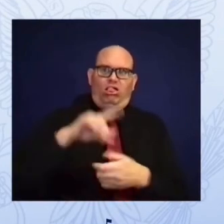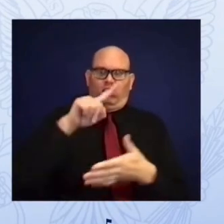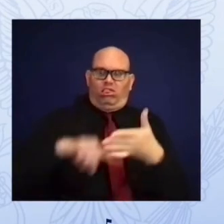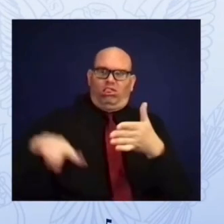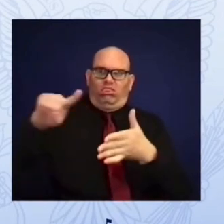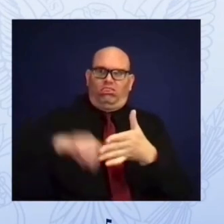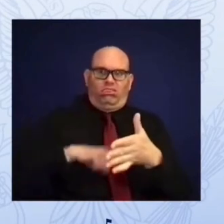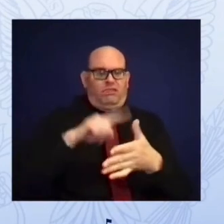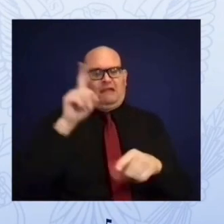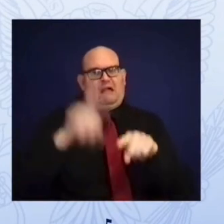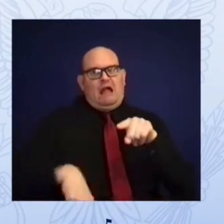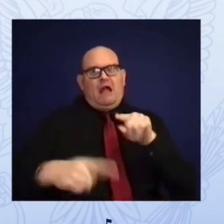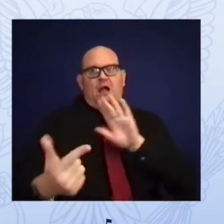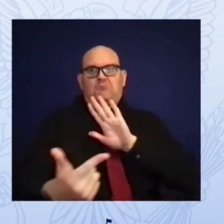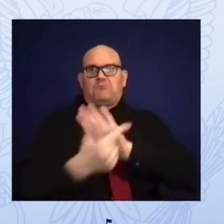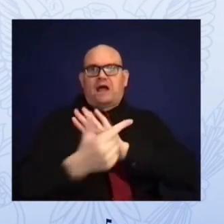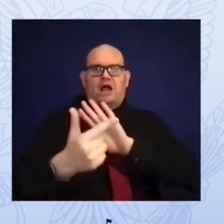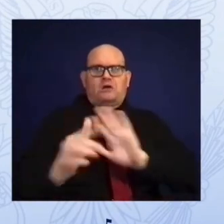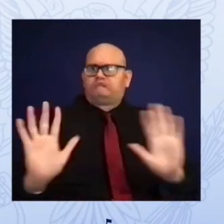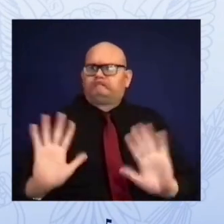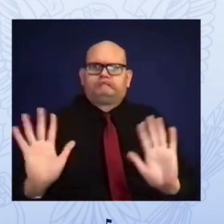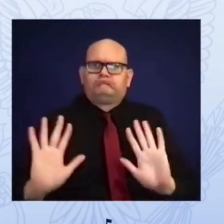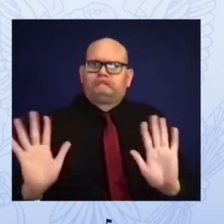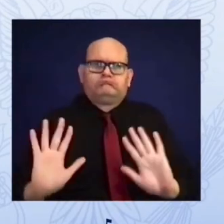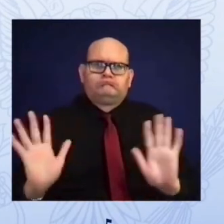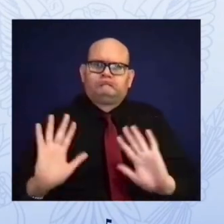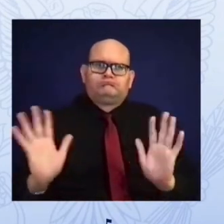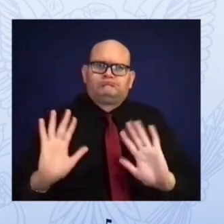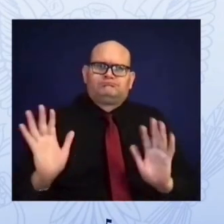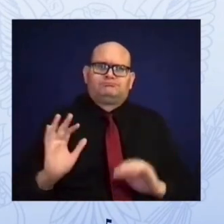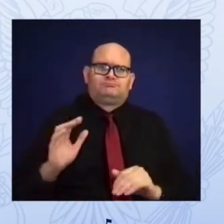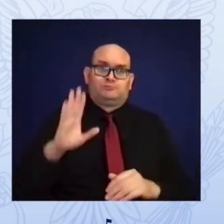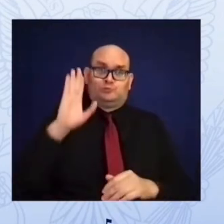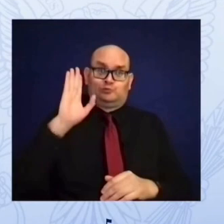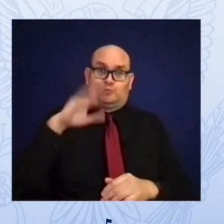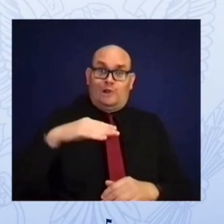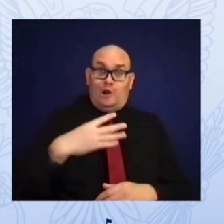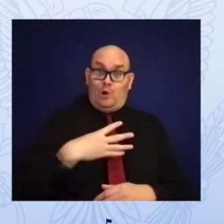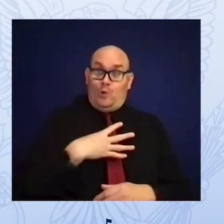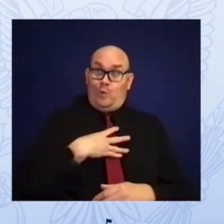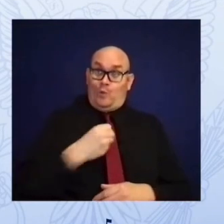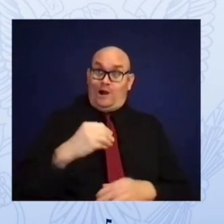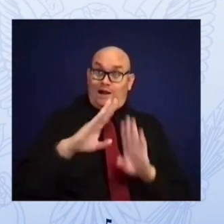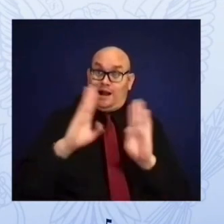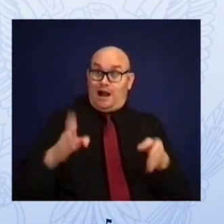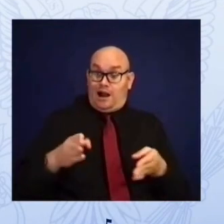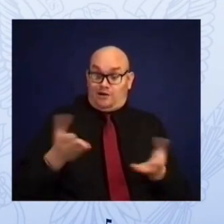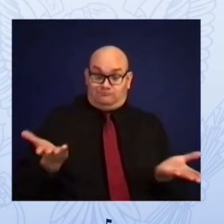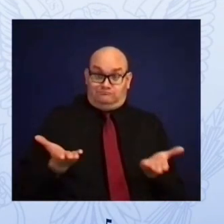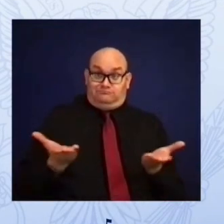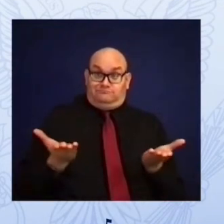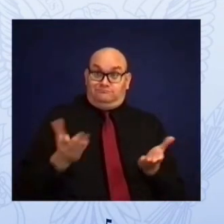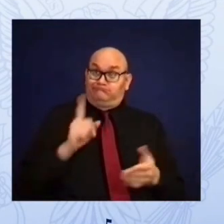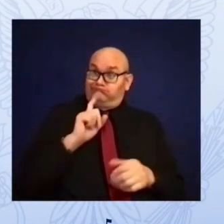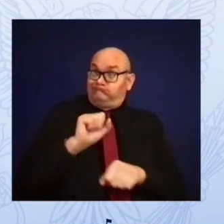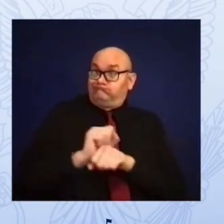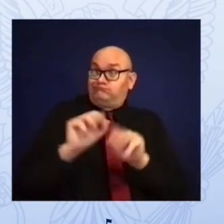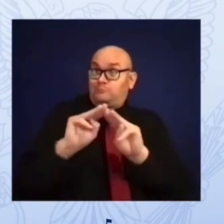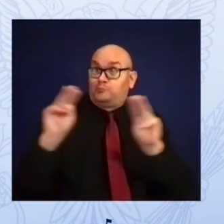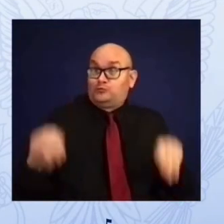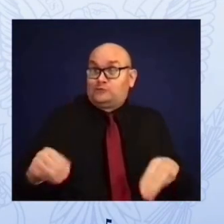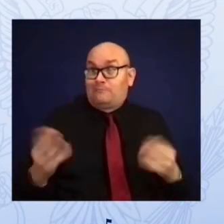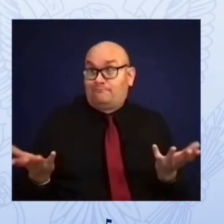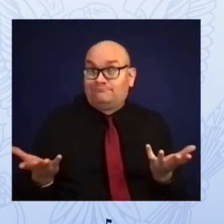open the doors of this house wider and wider, we have seen that it too can grow